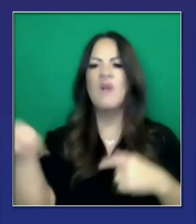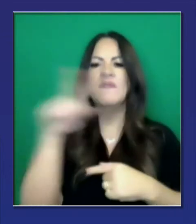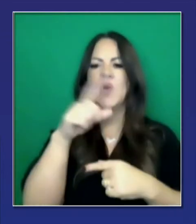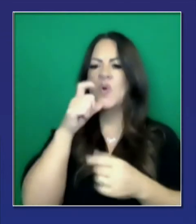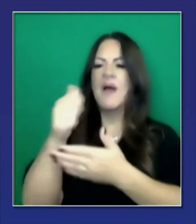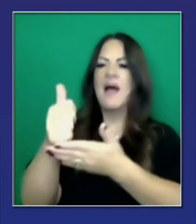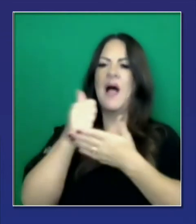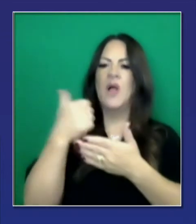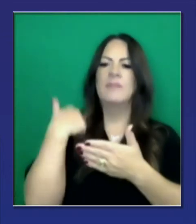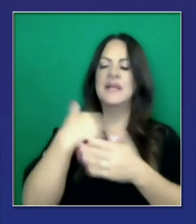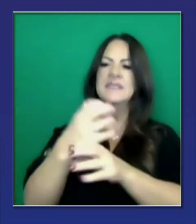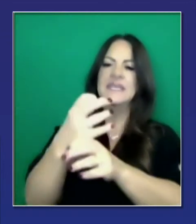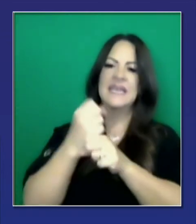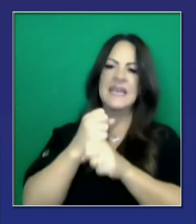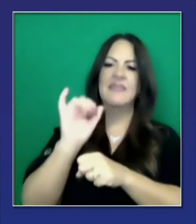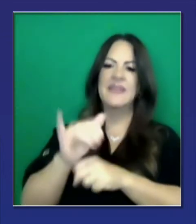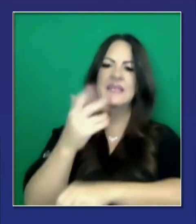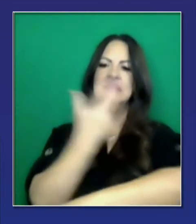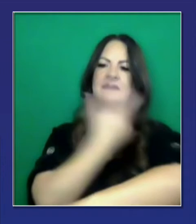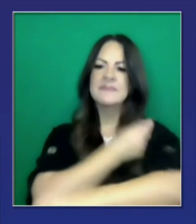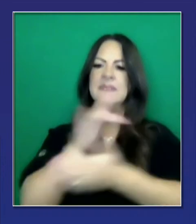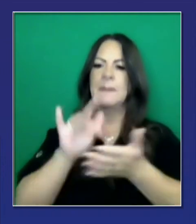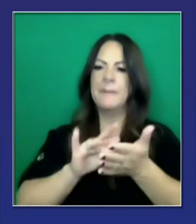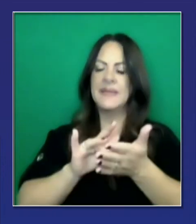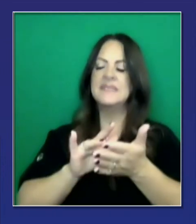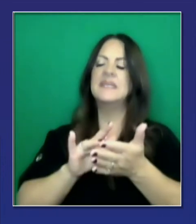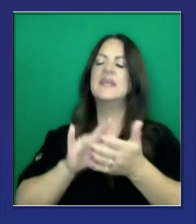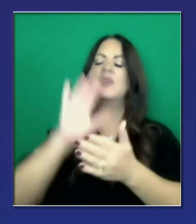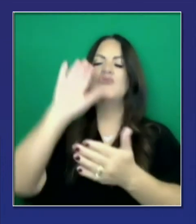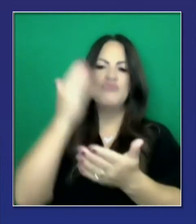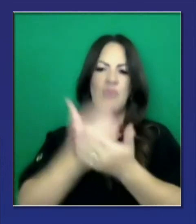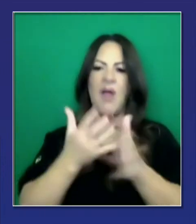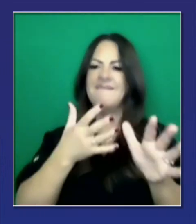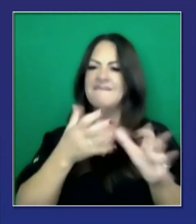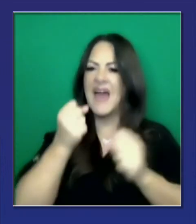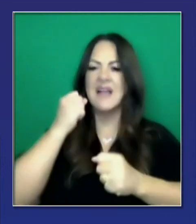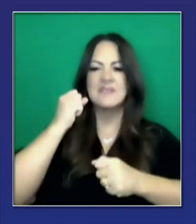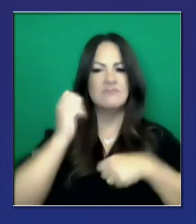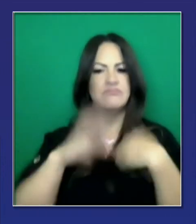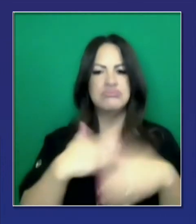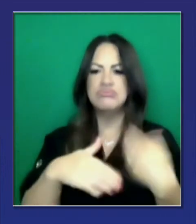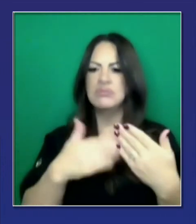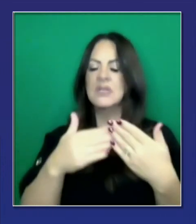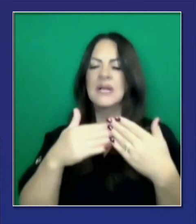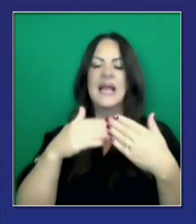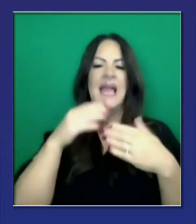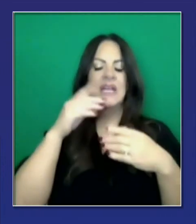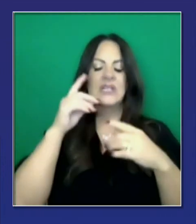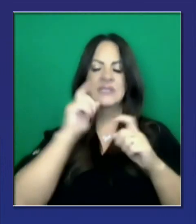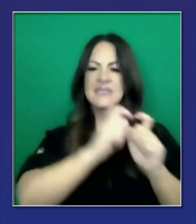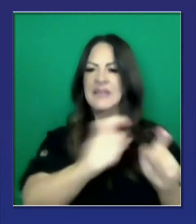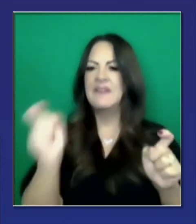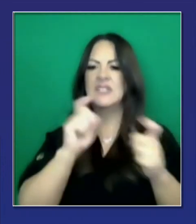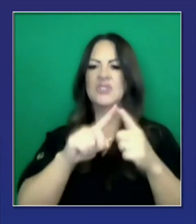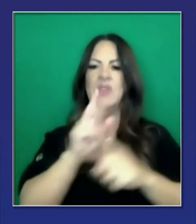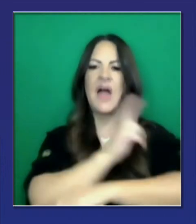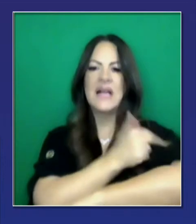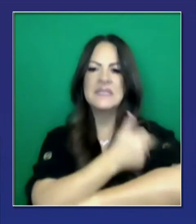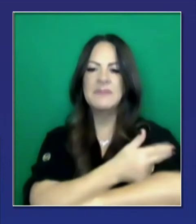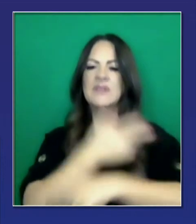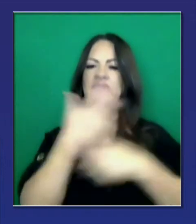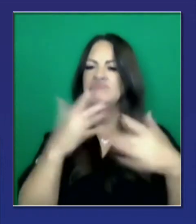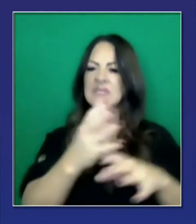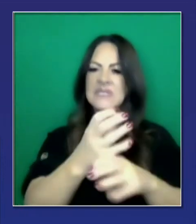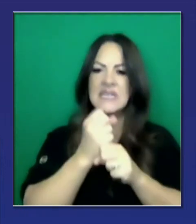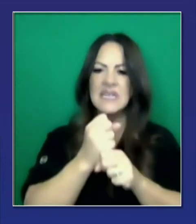this heroic effort to get these vaccines into our state, into patients' arms all across this country. For that